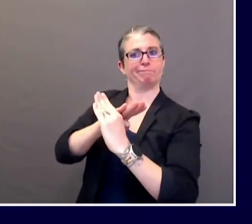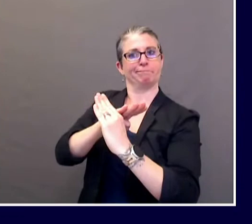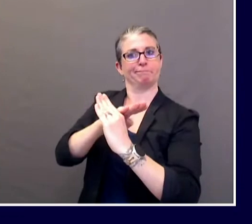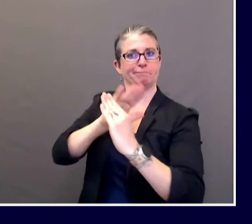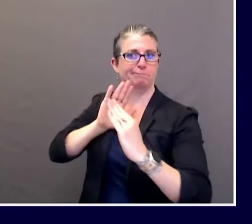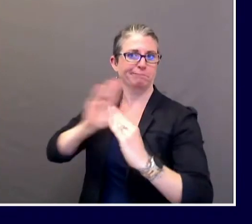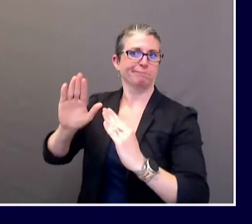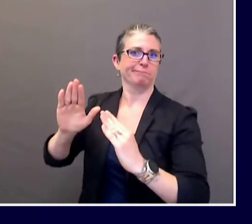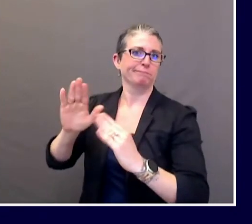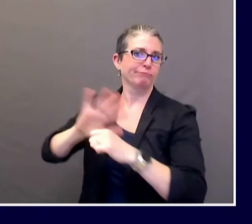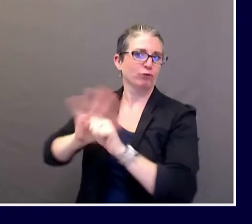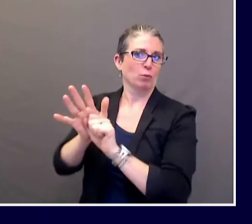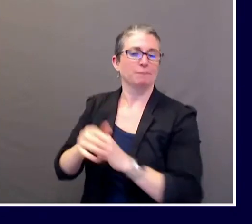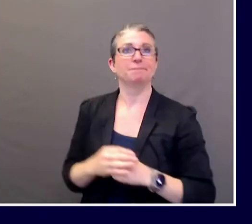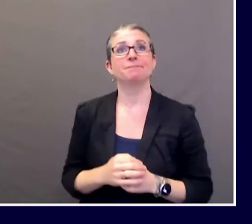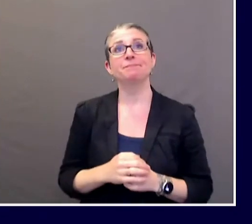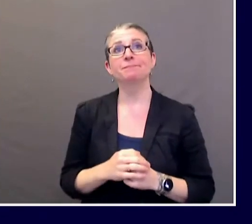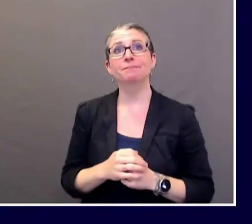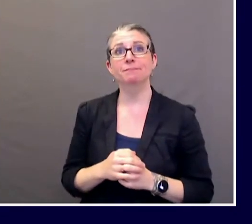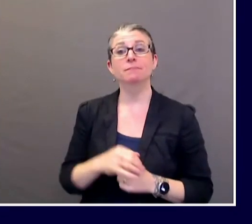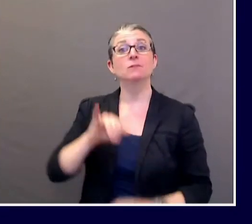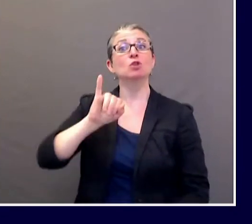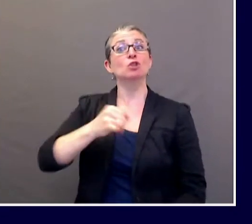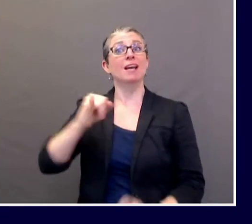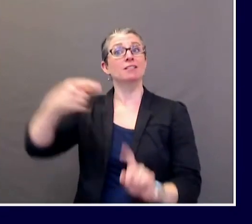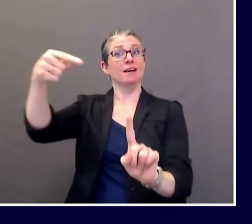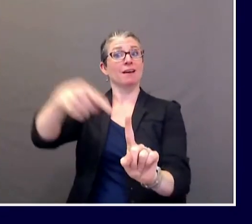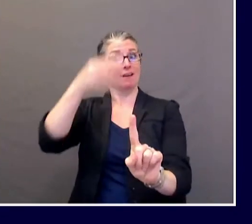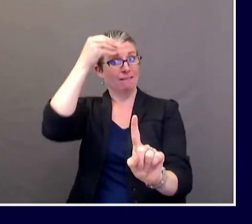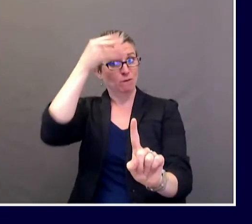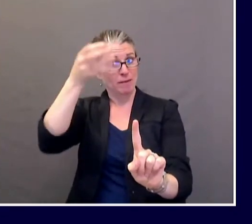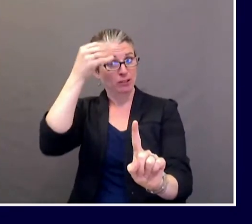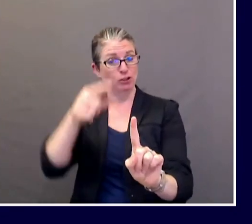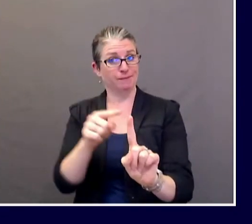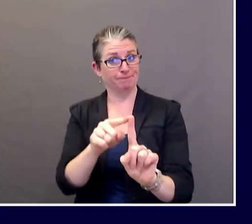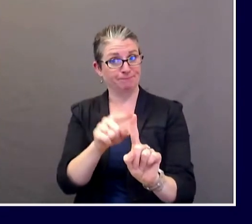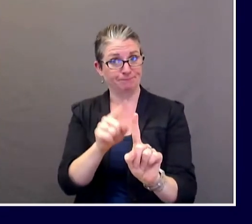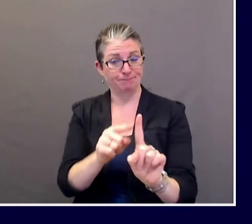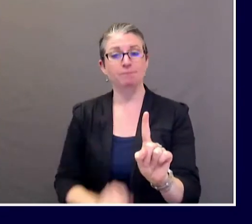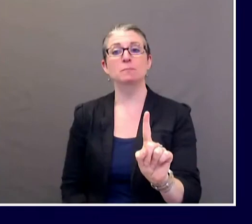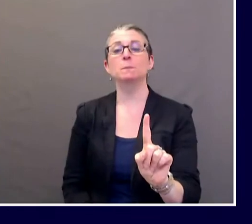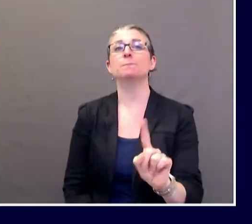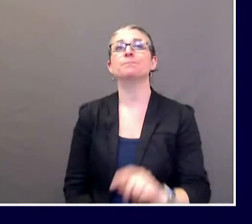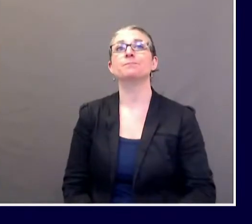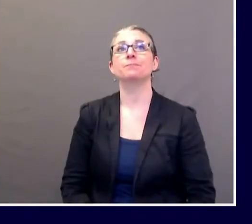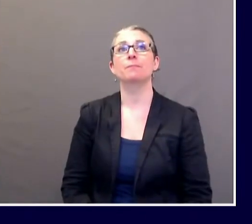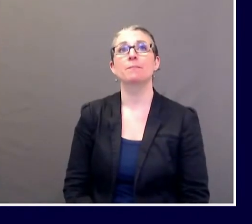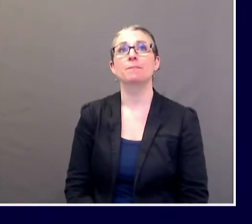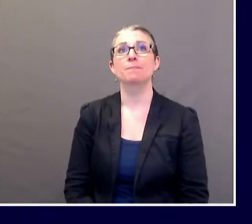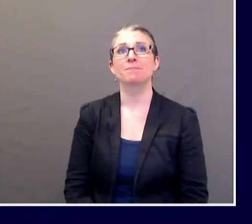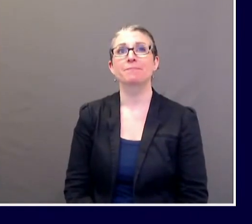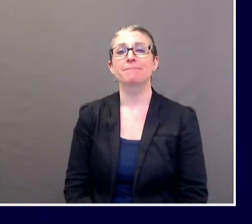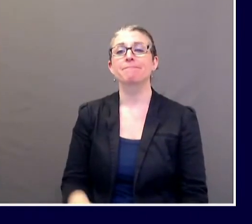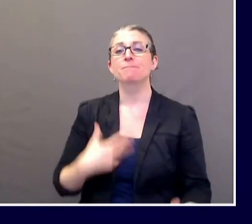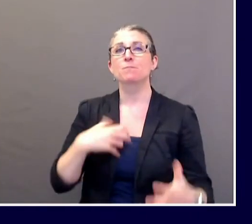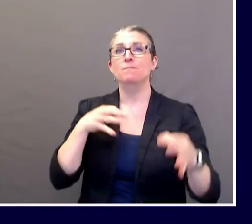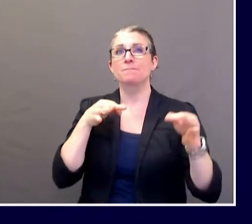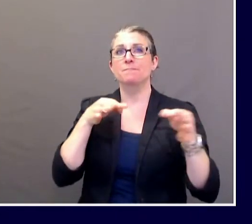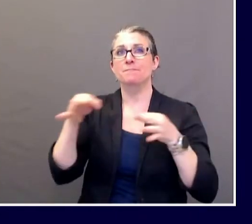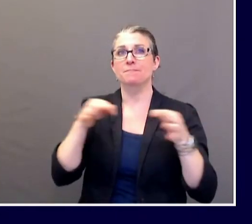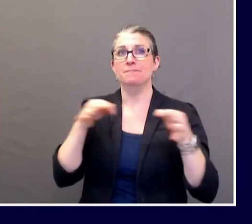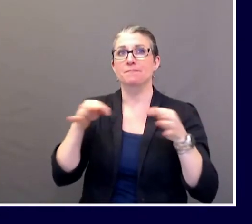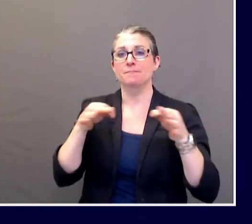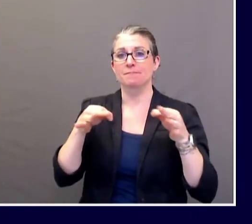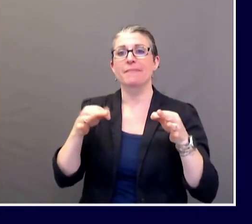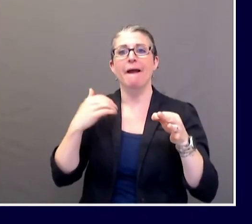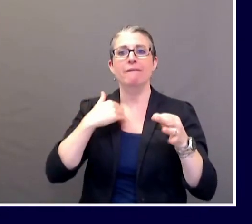of the J&J vaccine, I'd like to take a moment to talk about our efforts underway in partnership with a number of different groups,